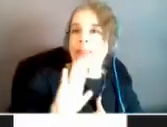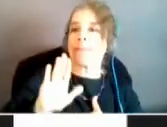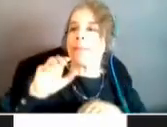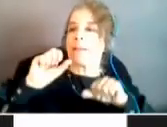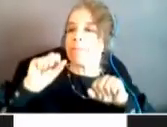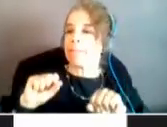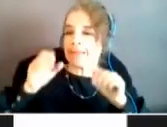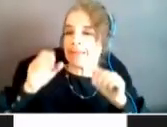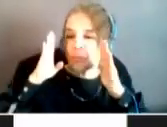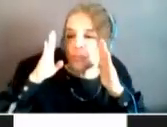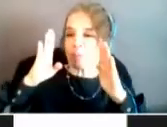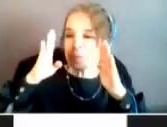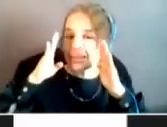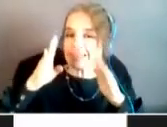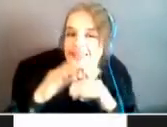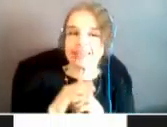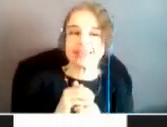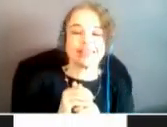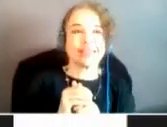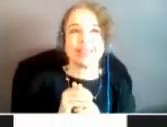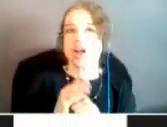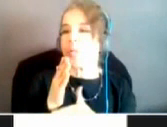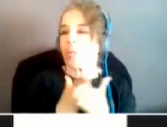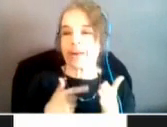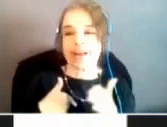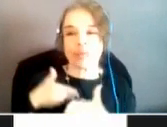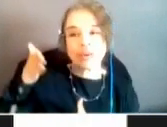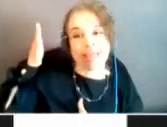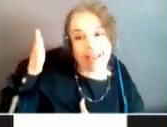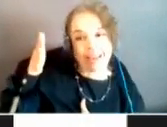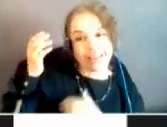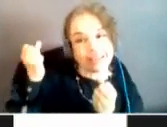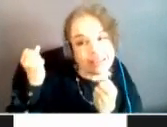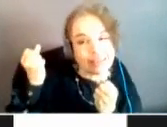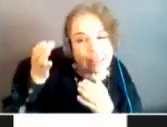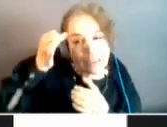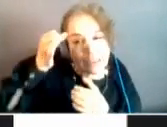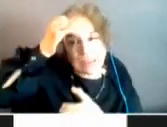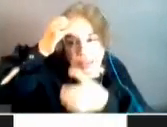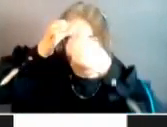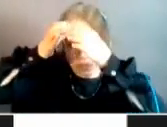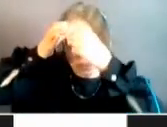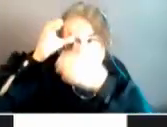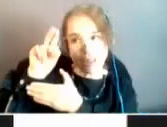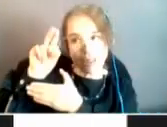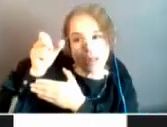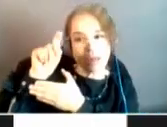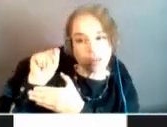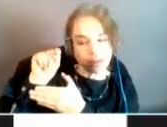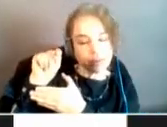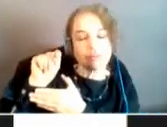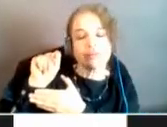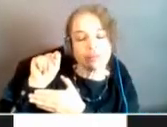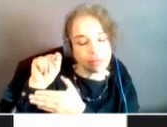ability to pay attention to what's what I'm saying. I know this was a lot of content, and but I think it